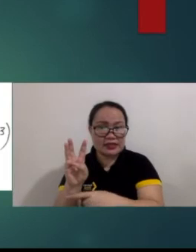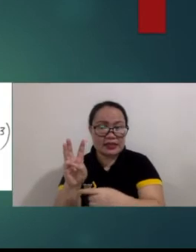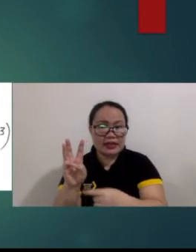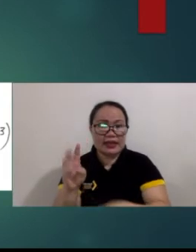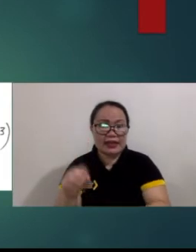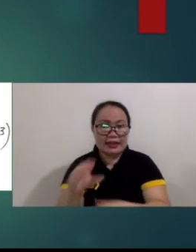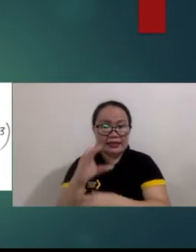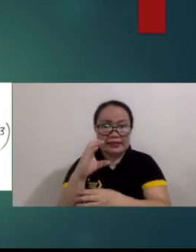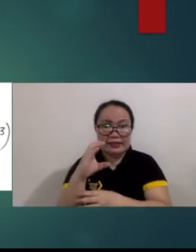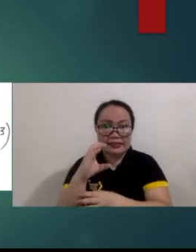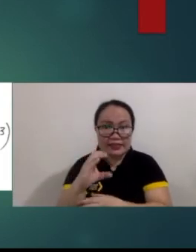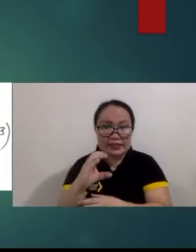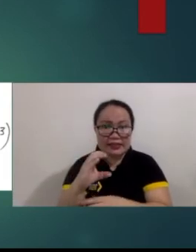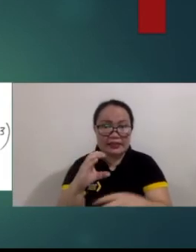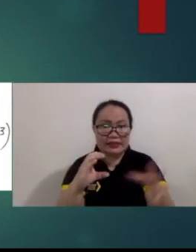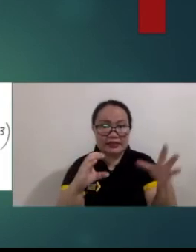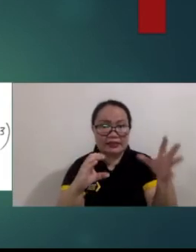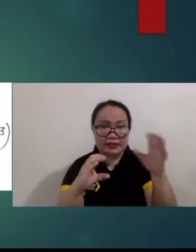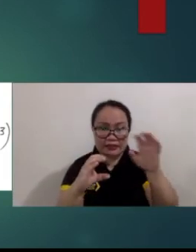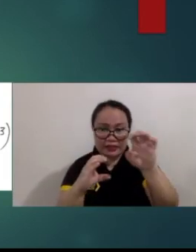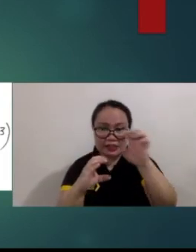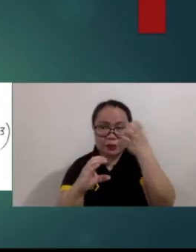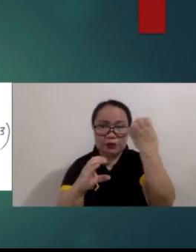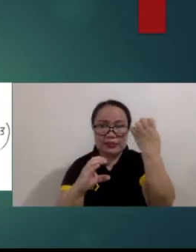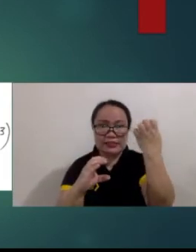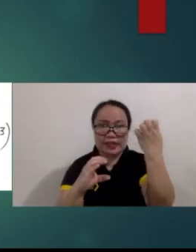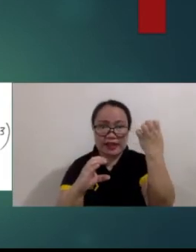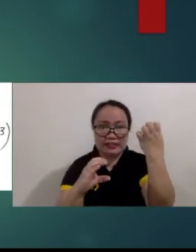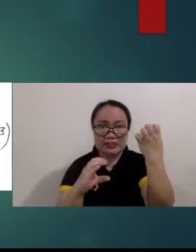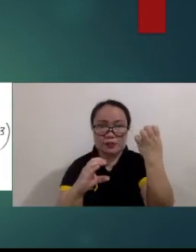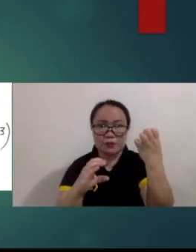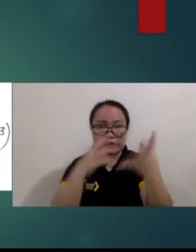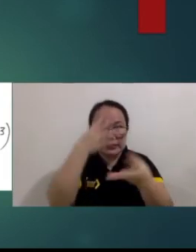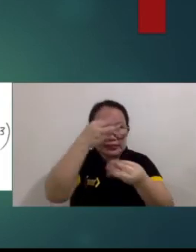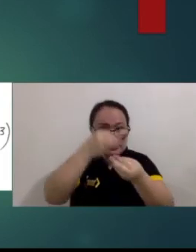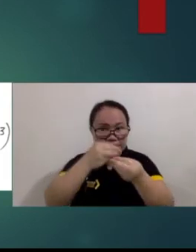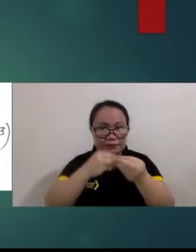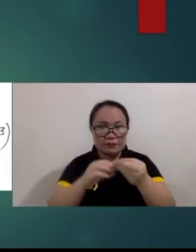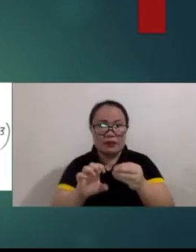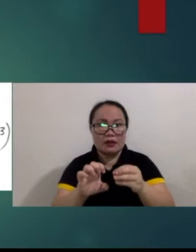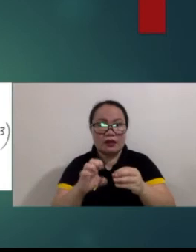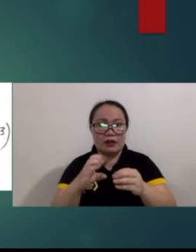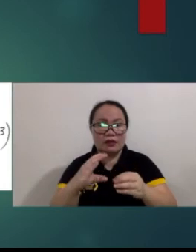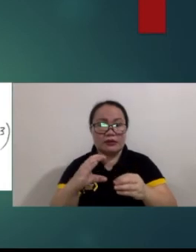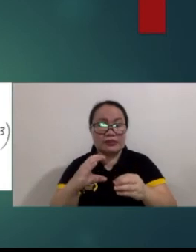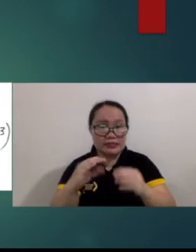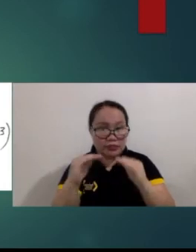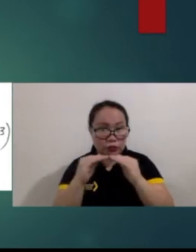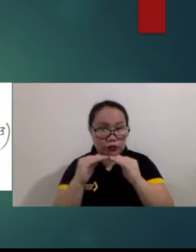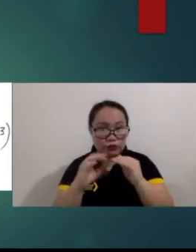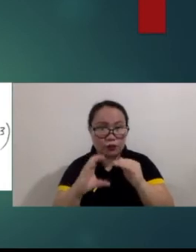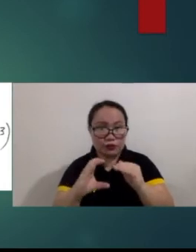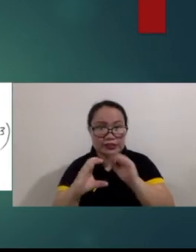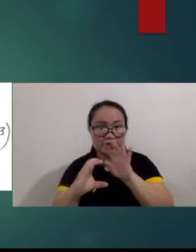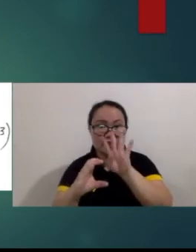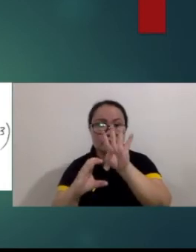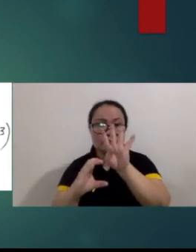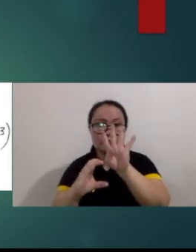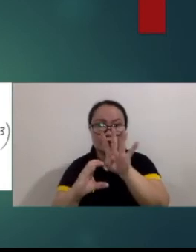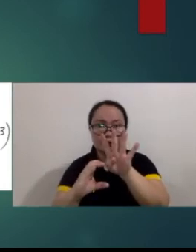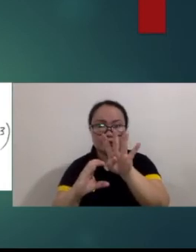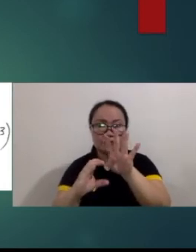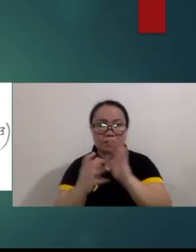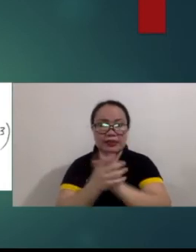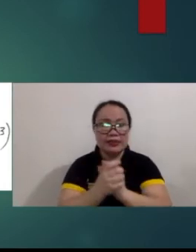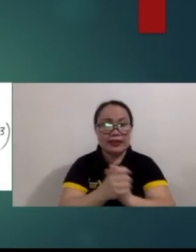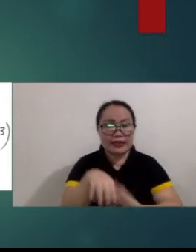6. And then c, the exponents, added exponents, is equal to 4. C to the